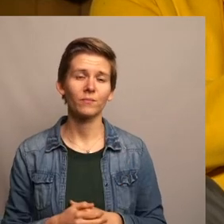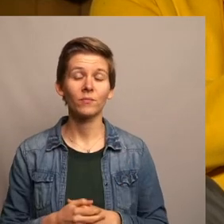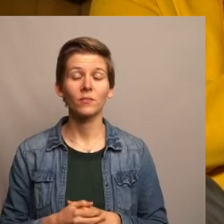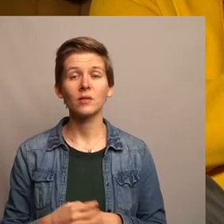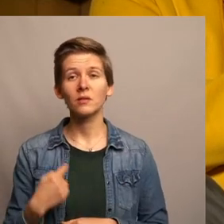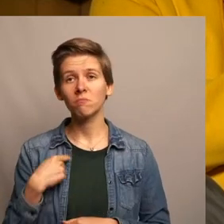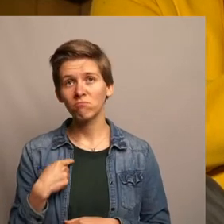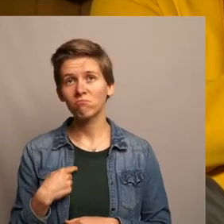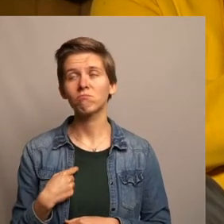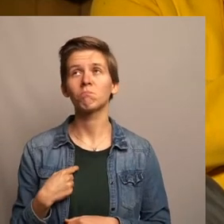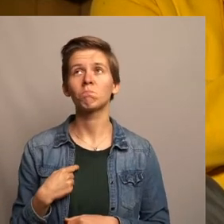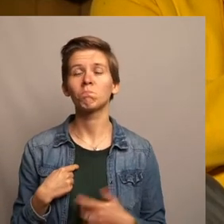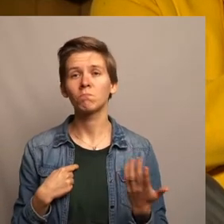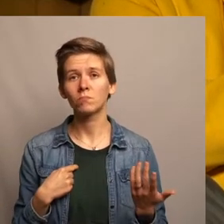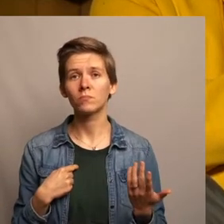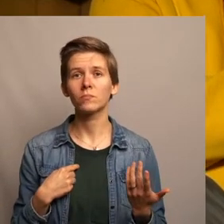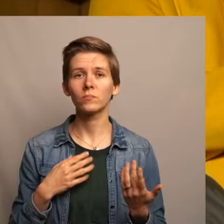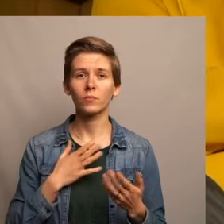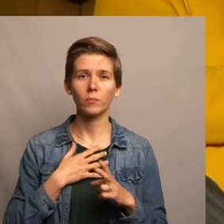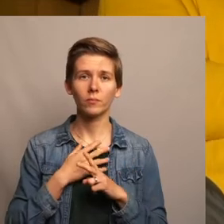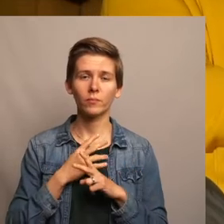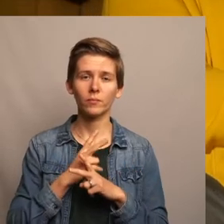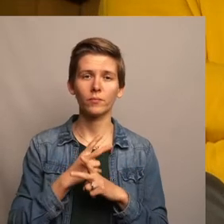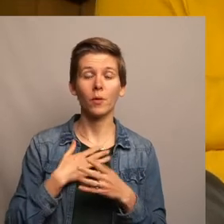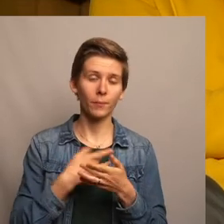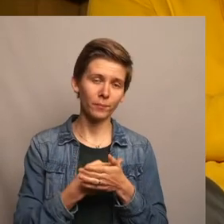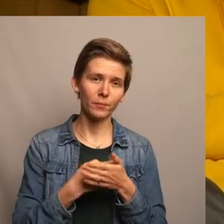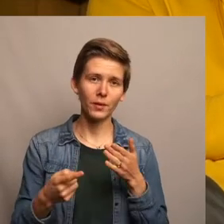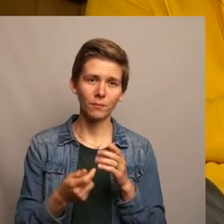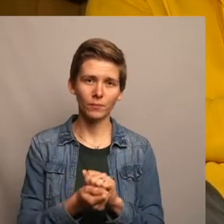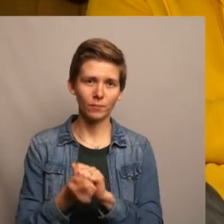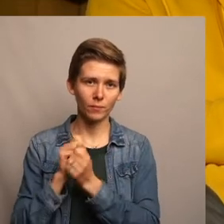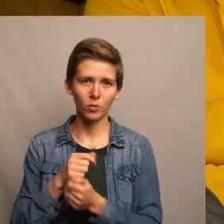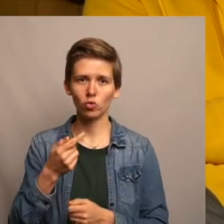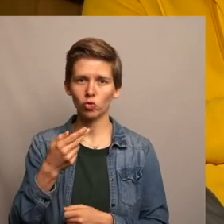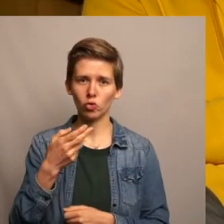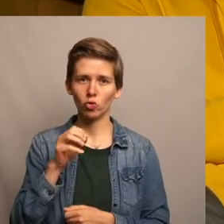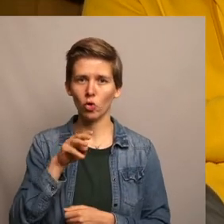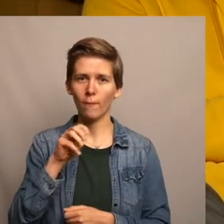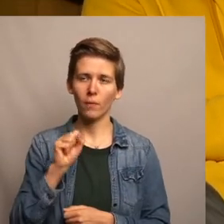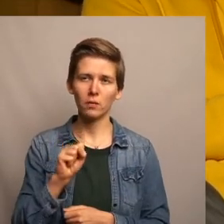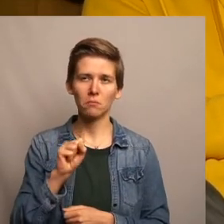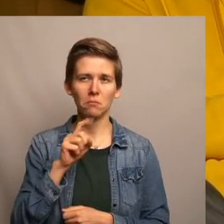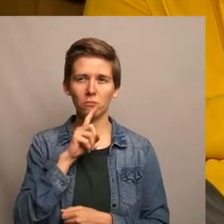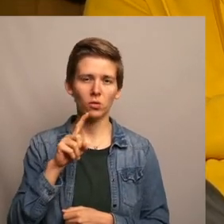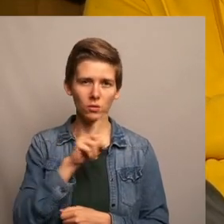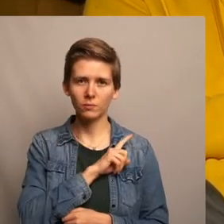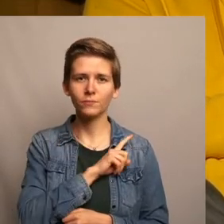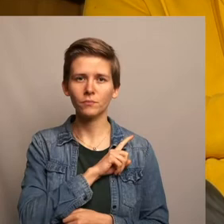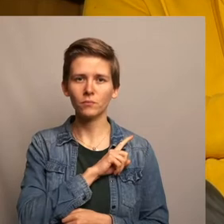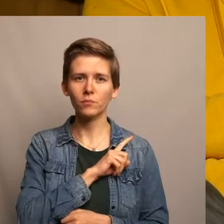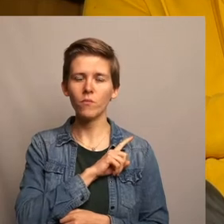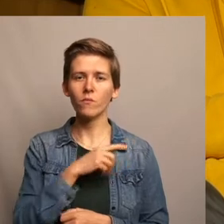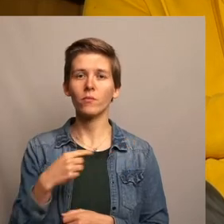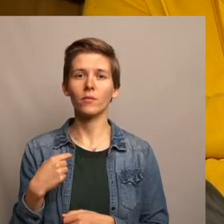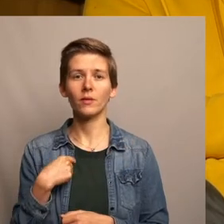example, I've identified, like, I changed my name as Thomas, like, about a year ago, and I still haven't